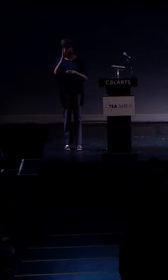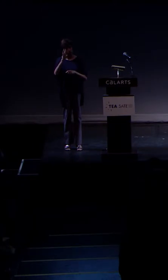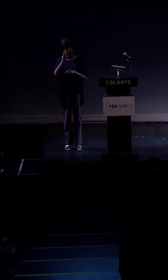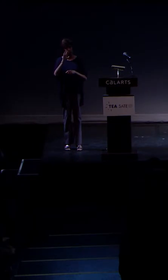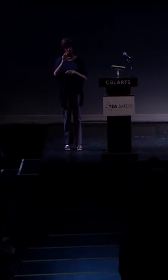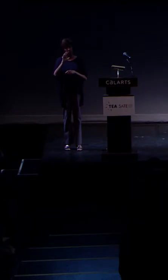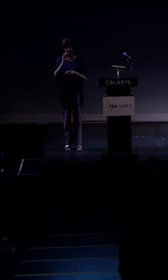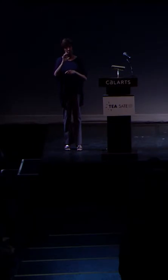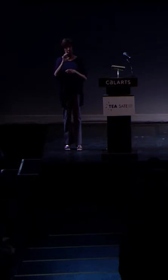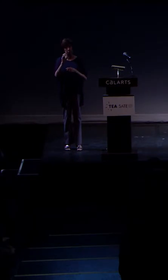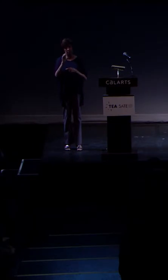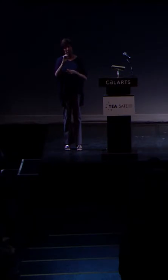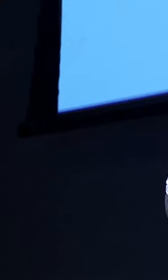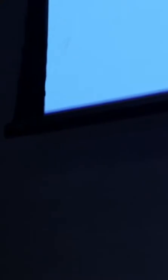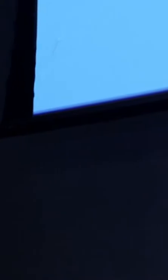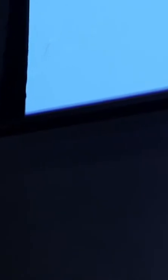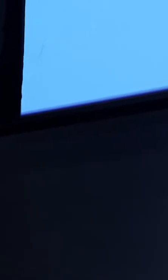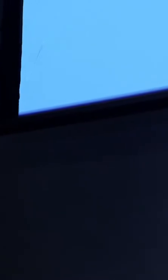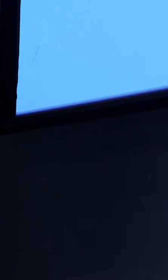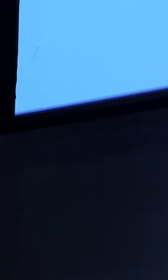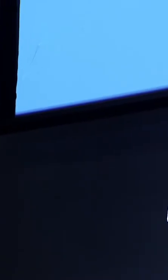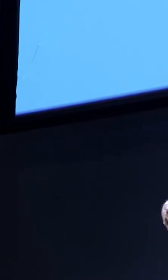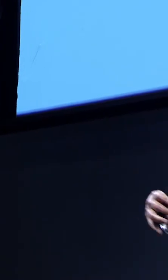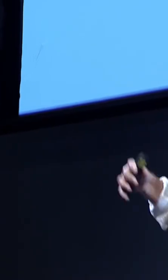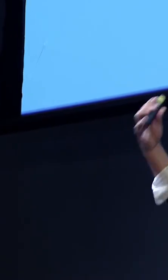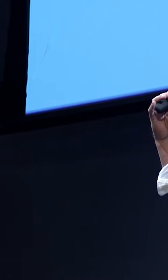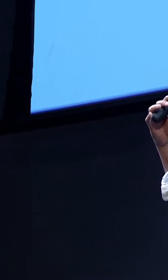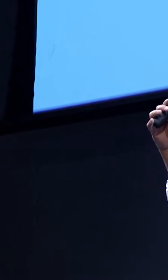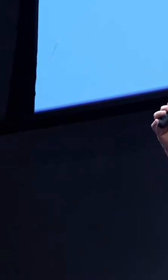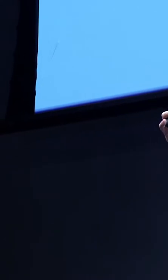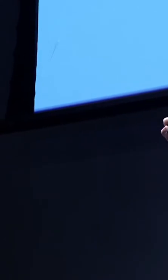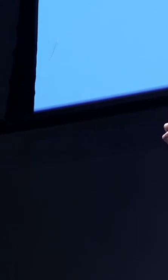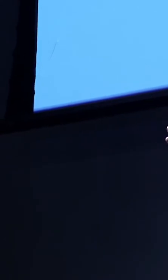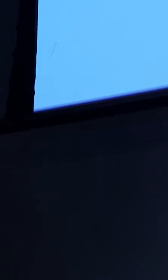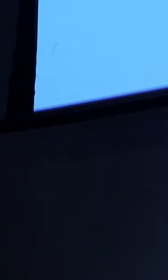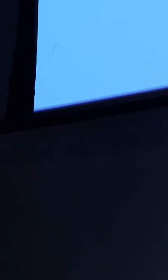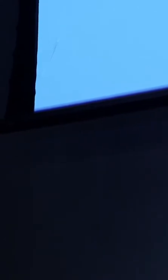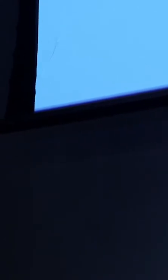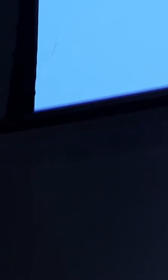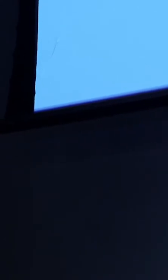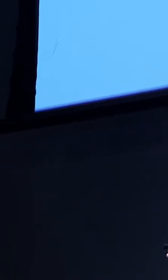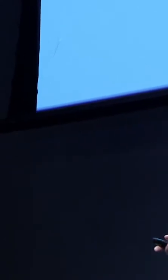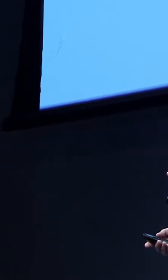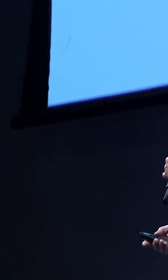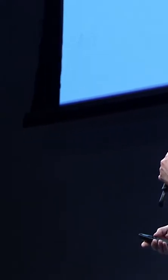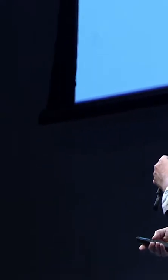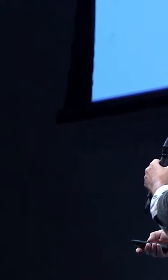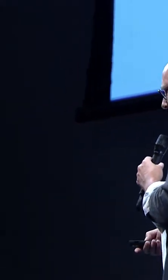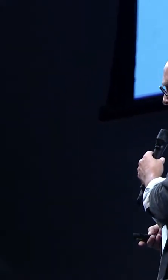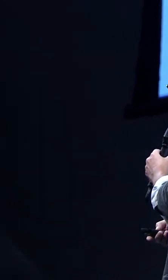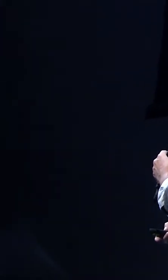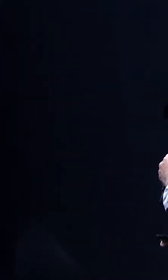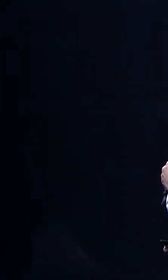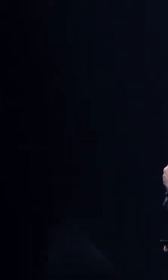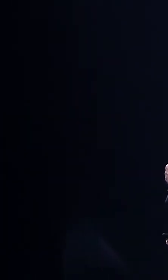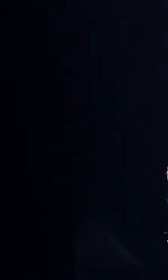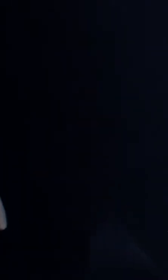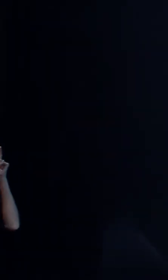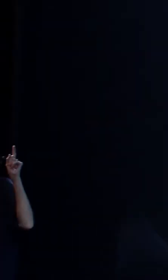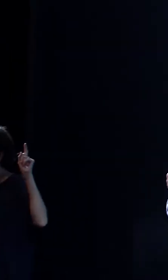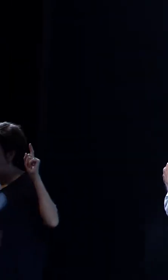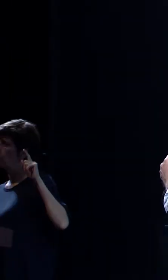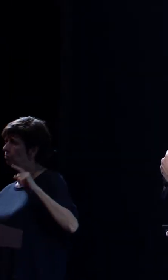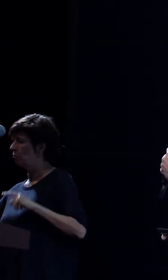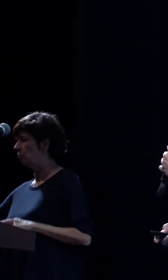or narrative elements into the world with physical elements, trompe l'oeil is one of the first techniques we used for that. This is a one-point